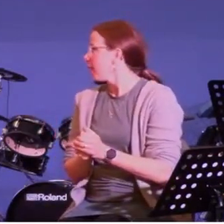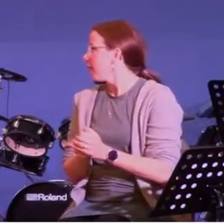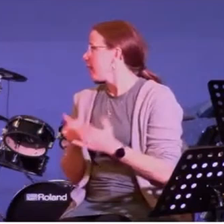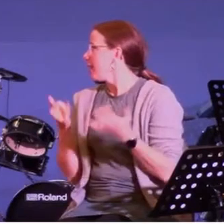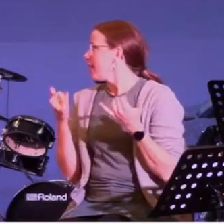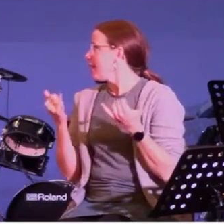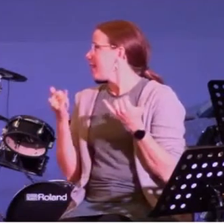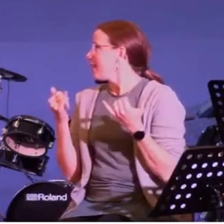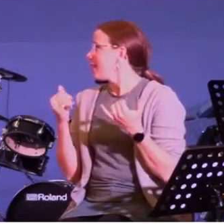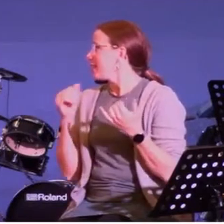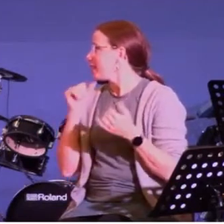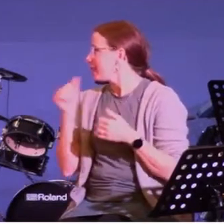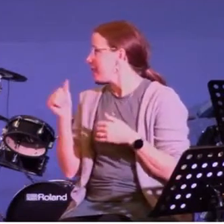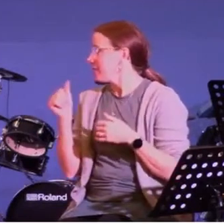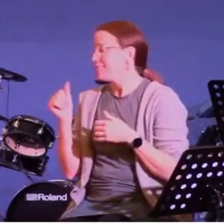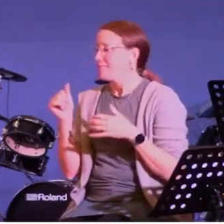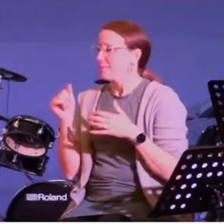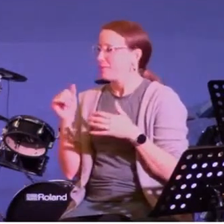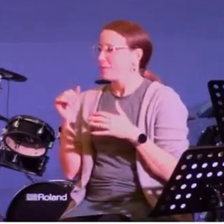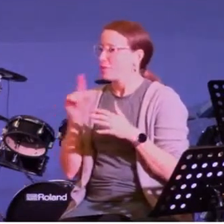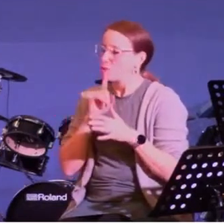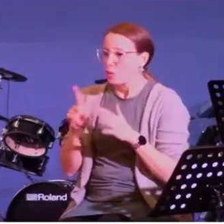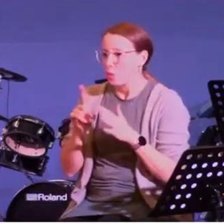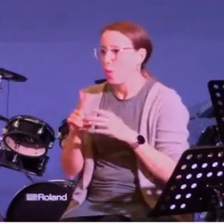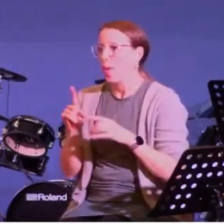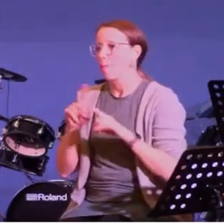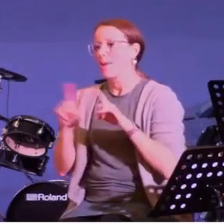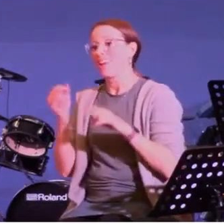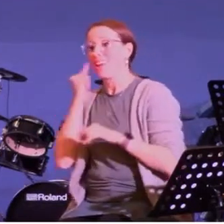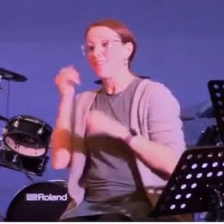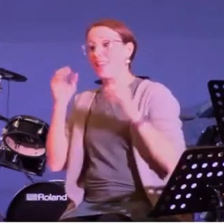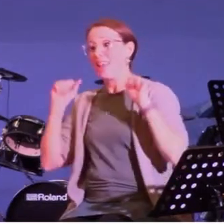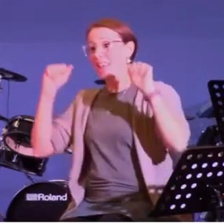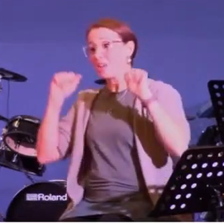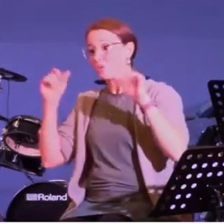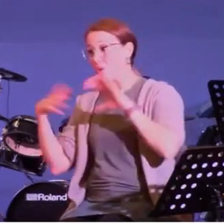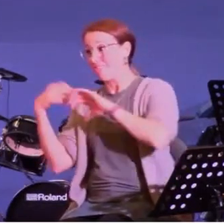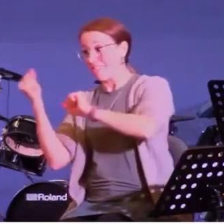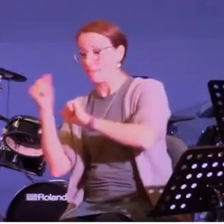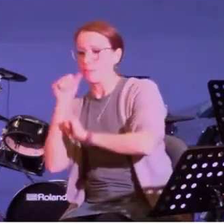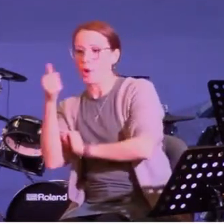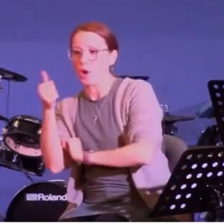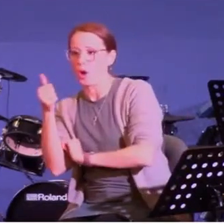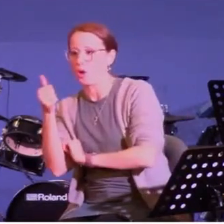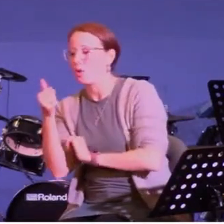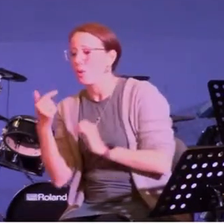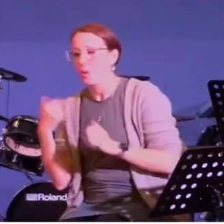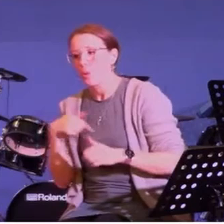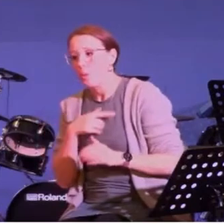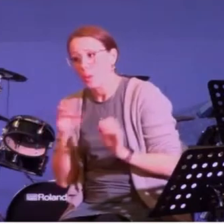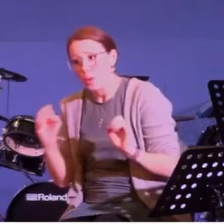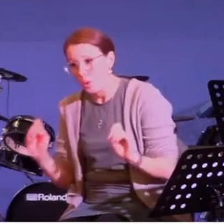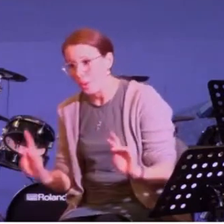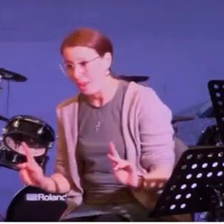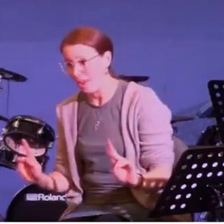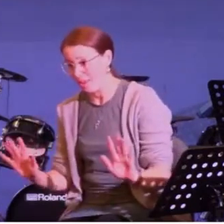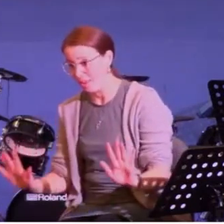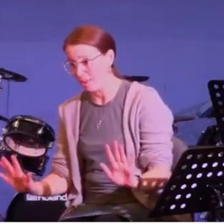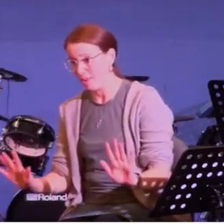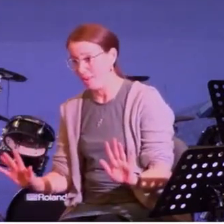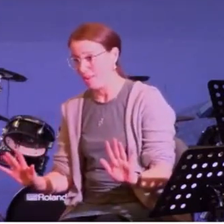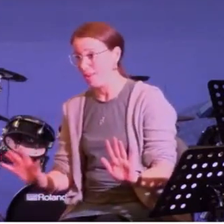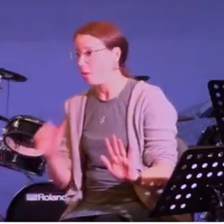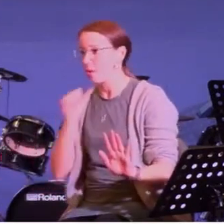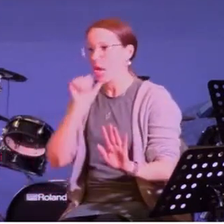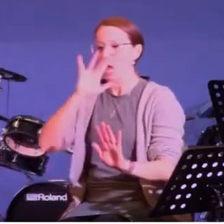like what we're doing, but if he left tomorrow, ministry-wise, we'd be covered. There would be no gap in what is